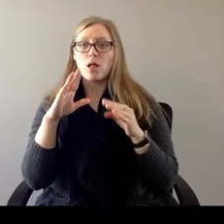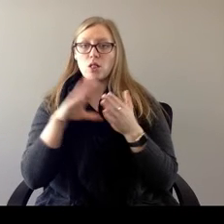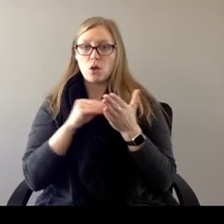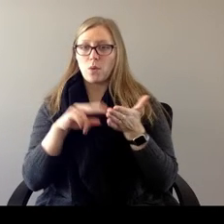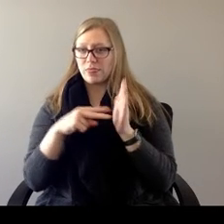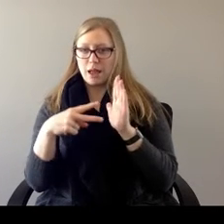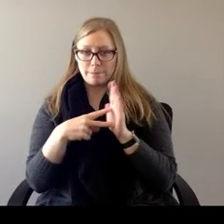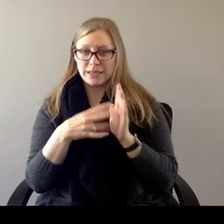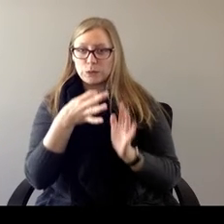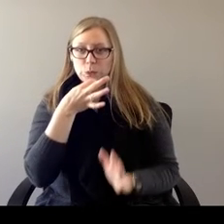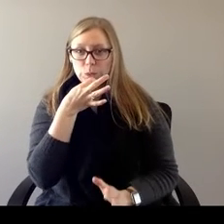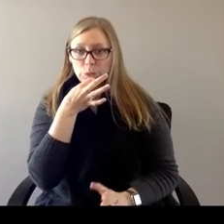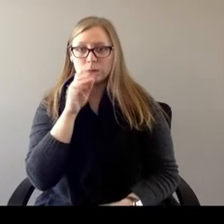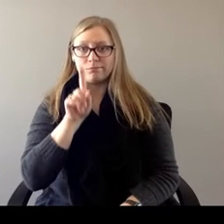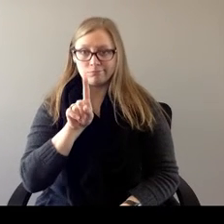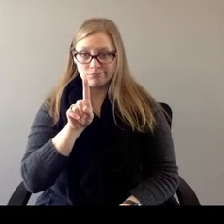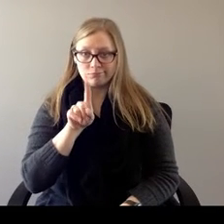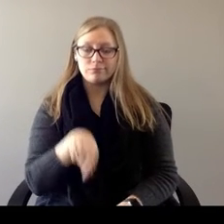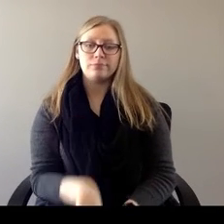Ugh.